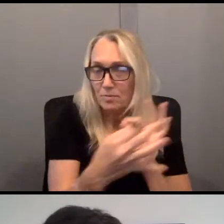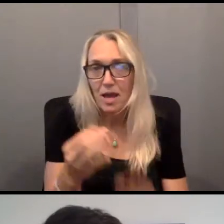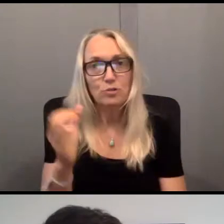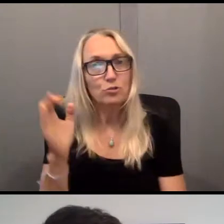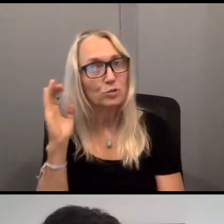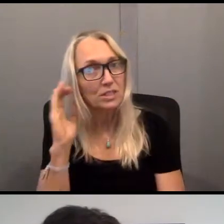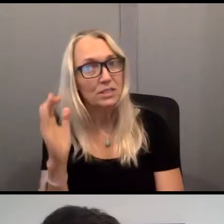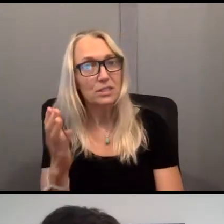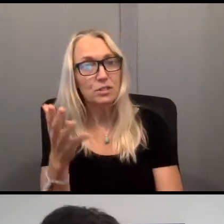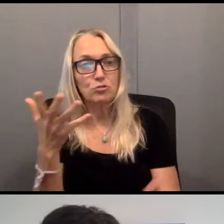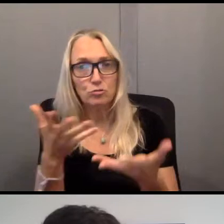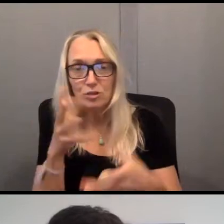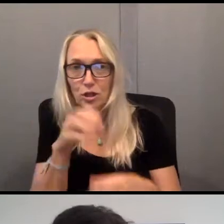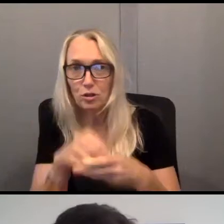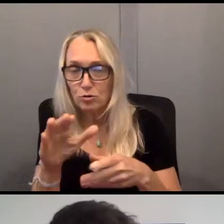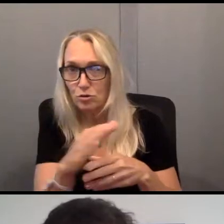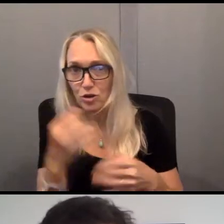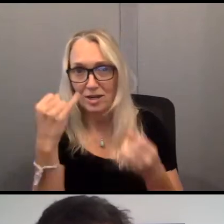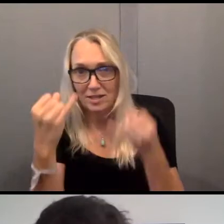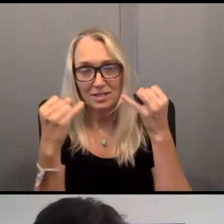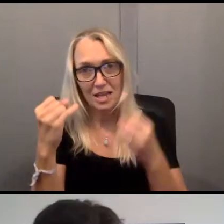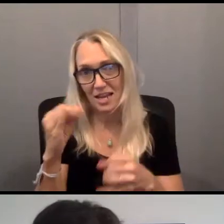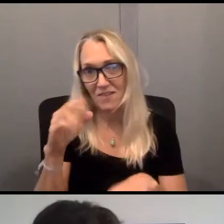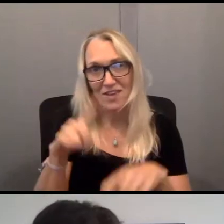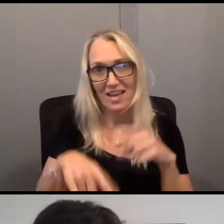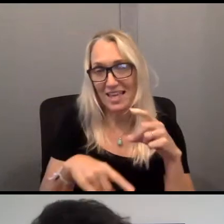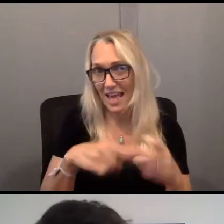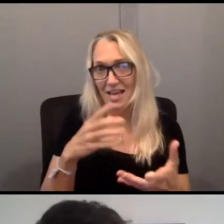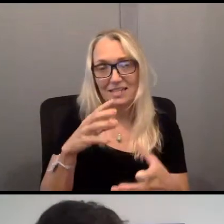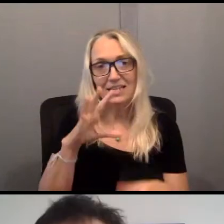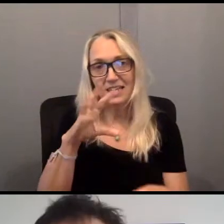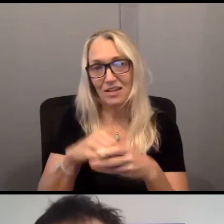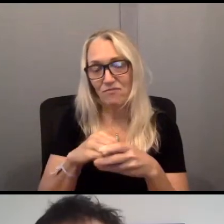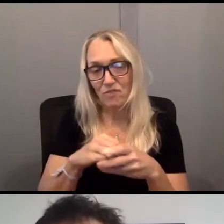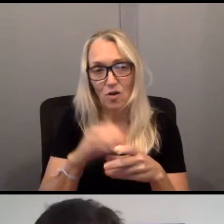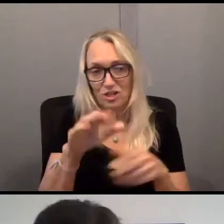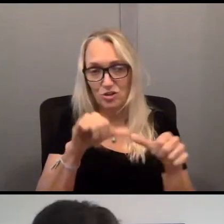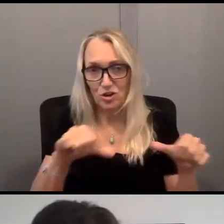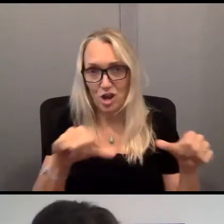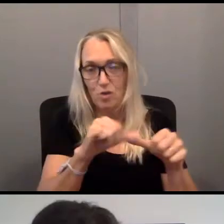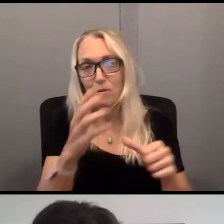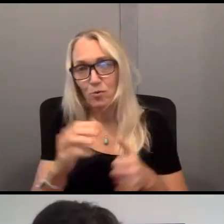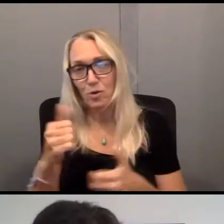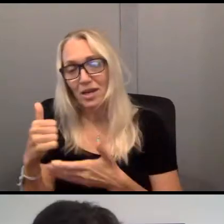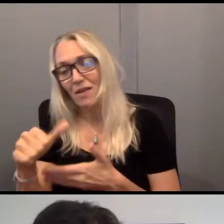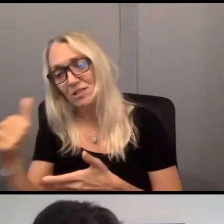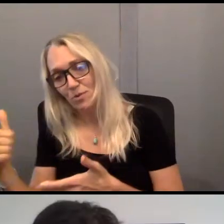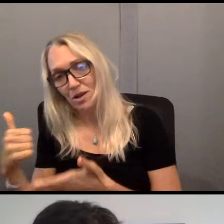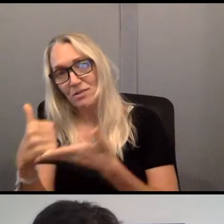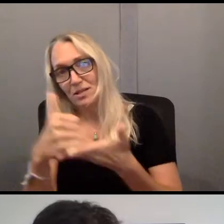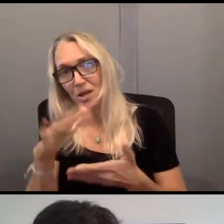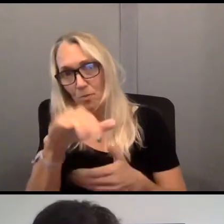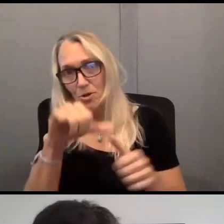jurisdiction, and where we don't, I will do my best to refer you to those who may be able to respond more effectively.